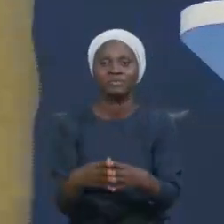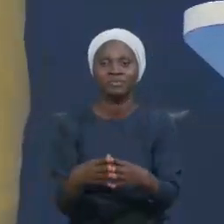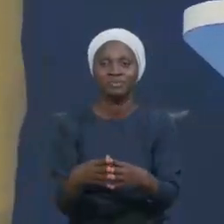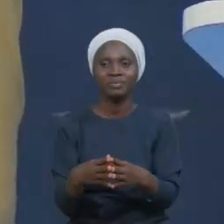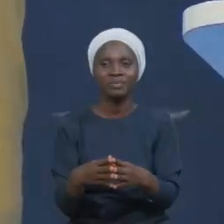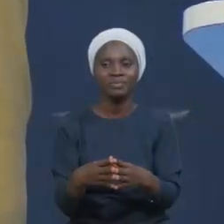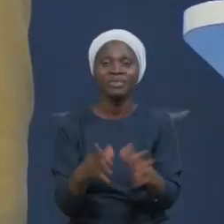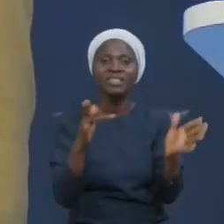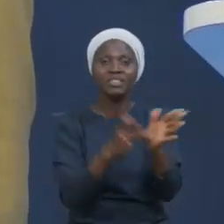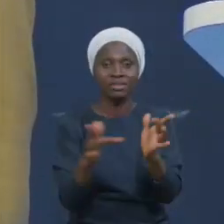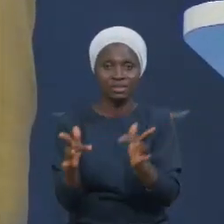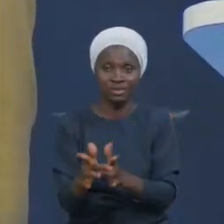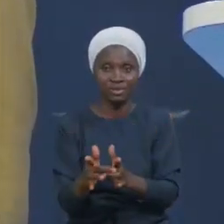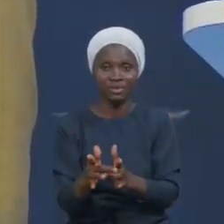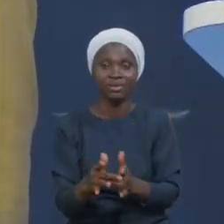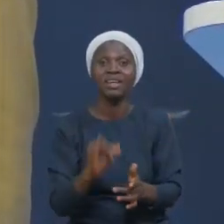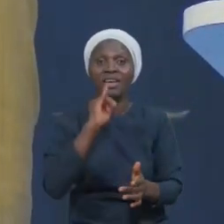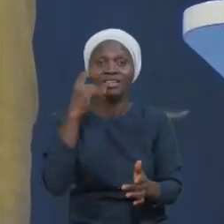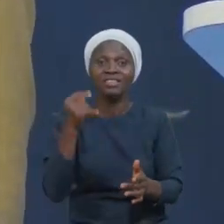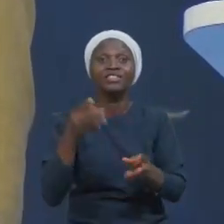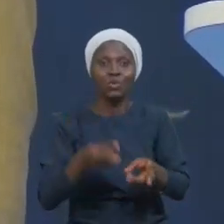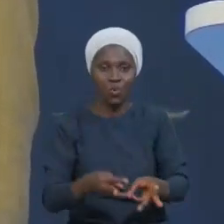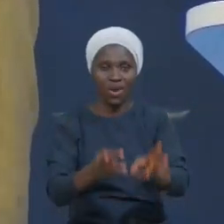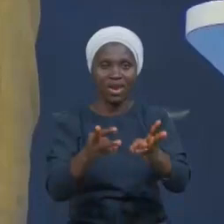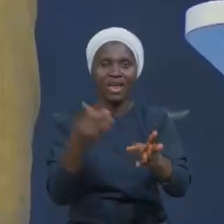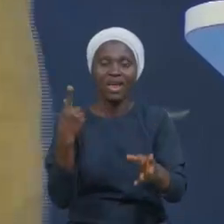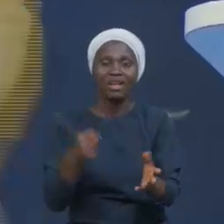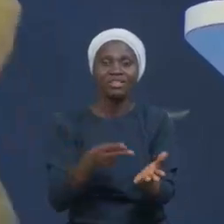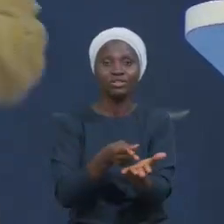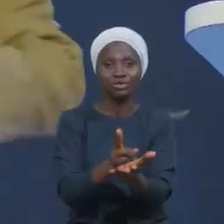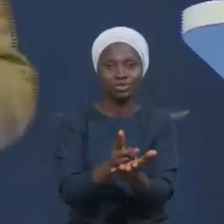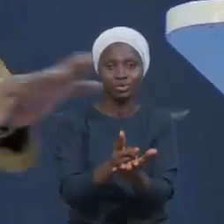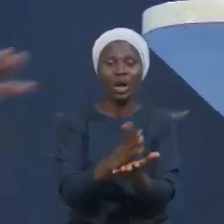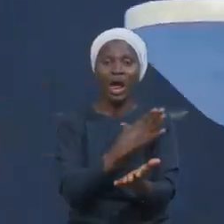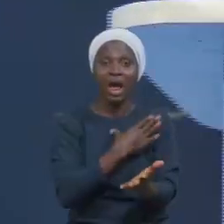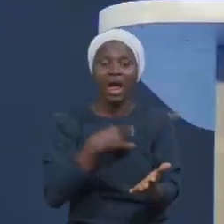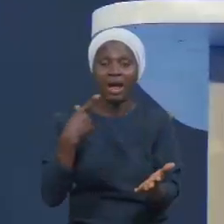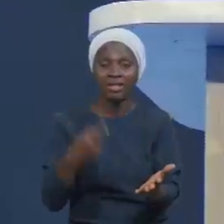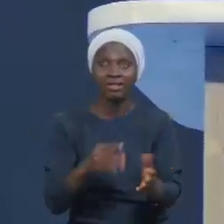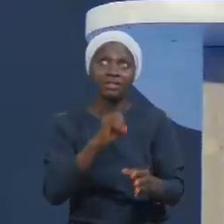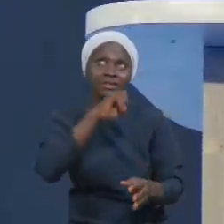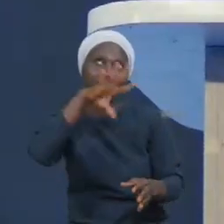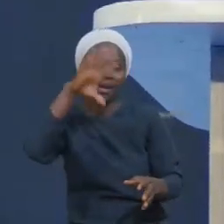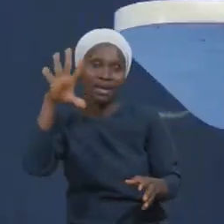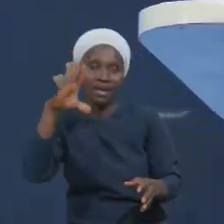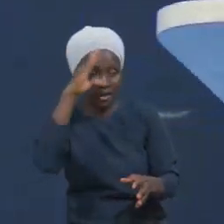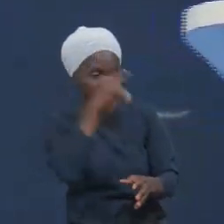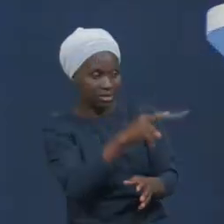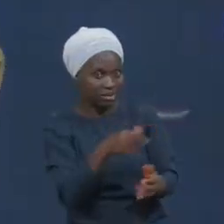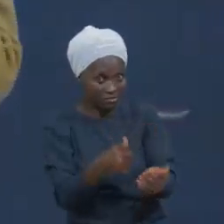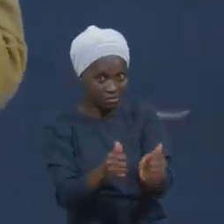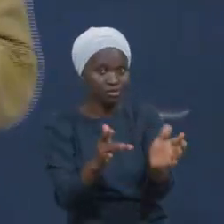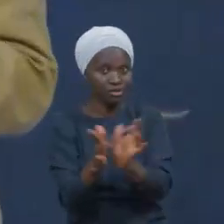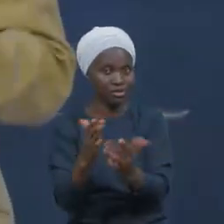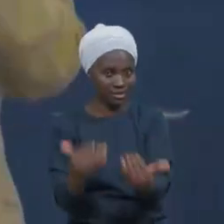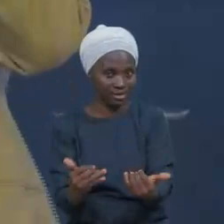Jesus is the way, the truth, and the life. He's following Jesus now in